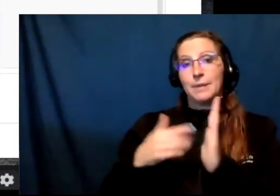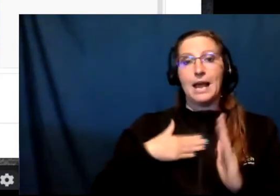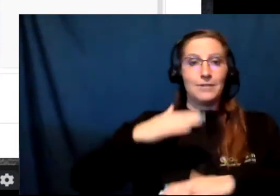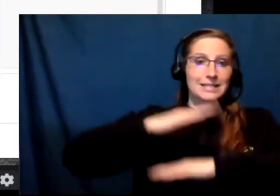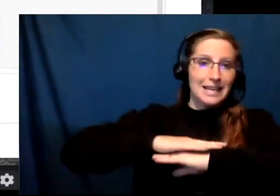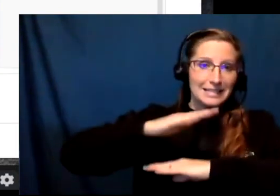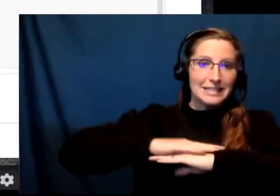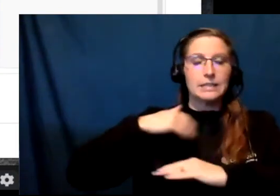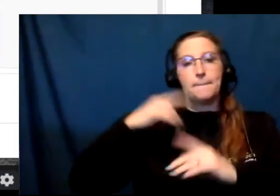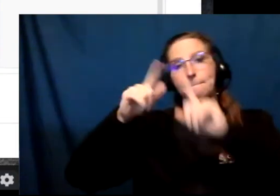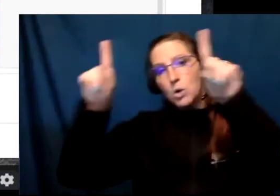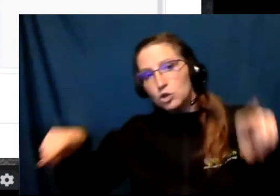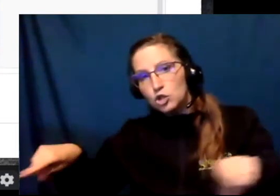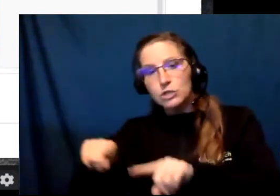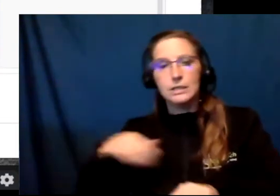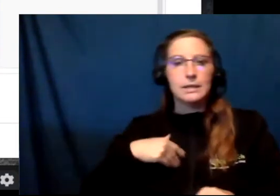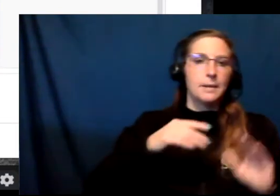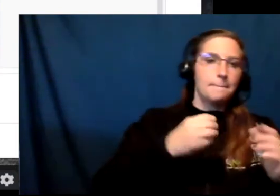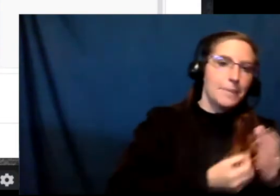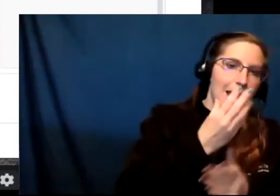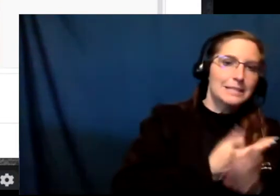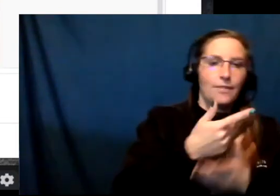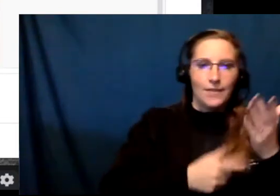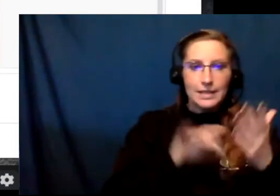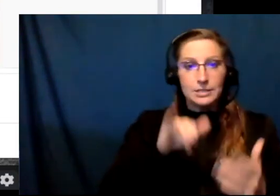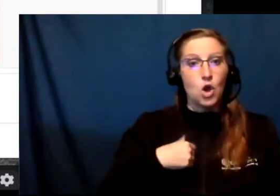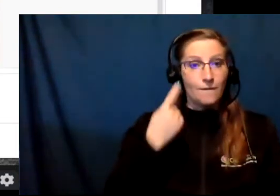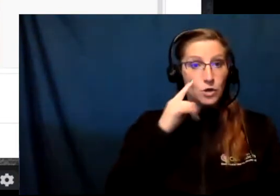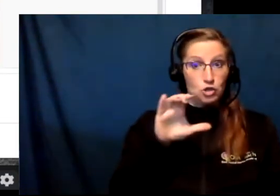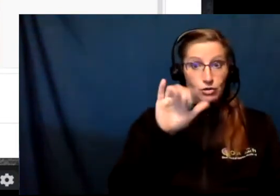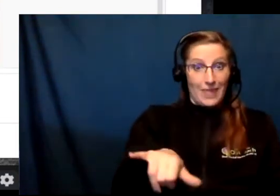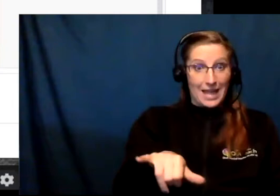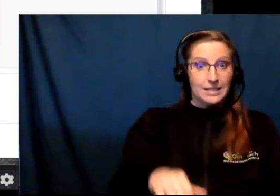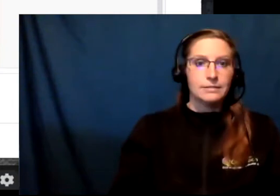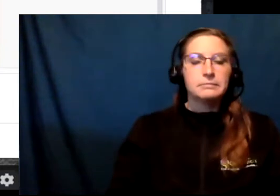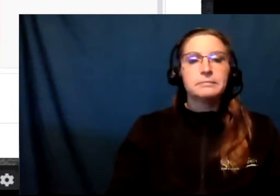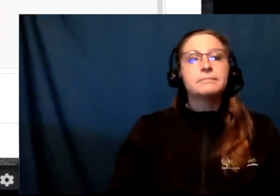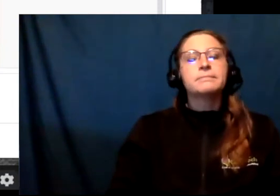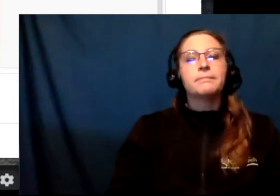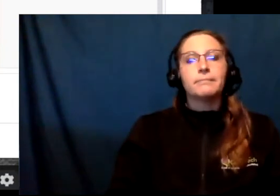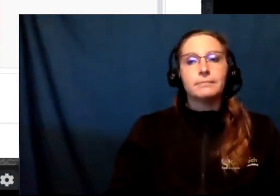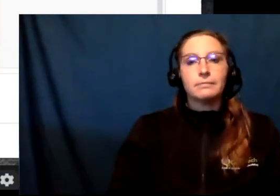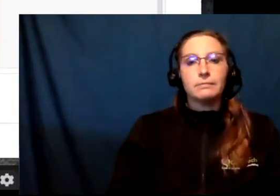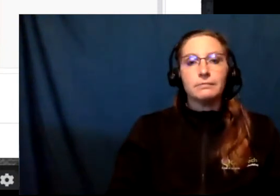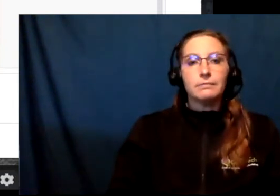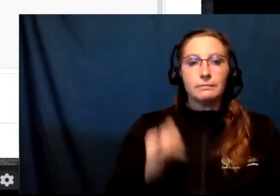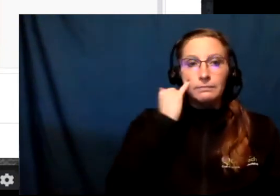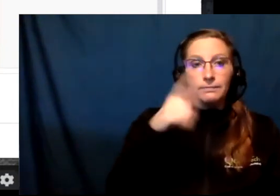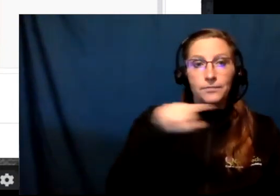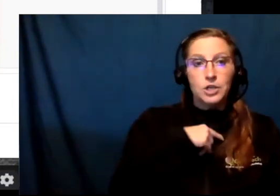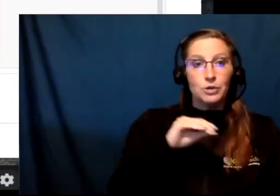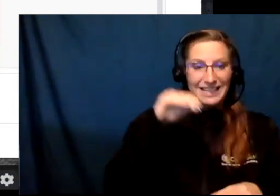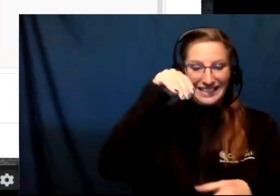and a poster and some plants and things. So to do that, I found that if you go to